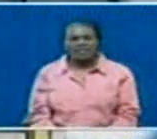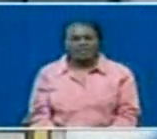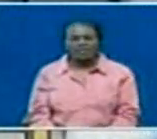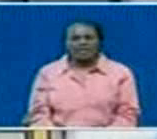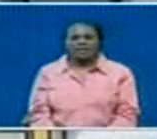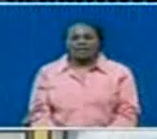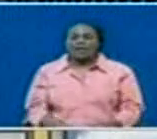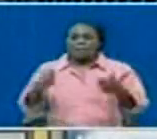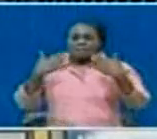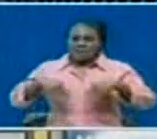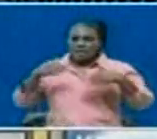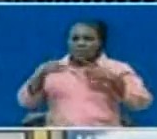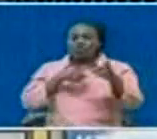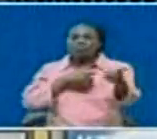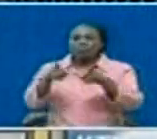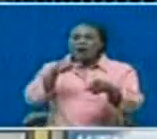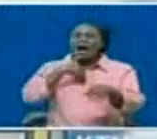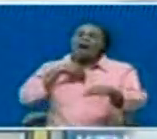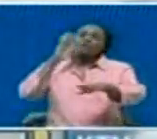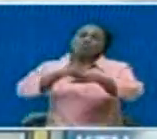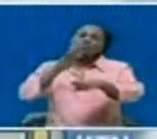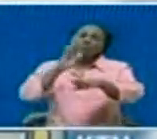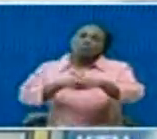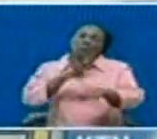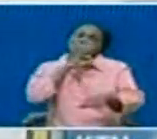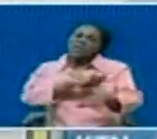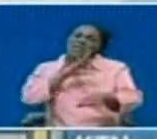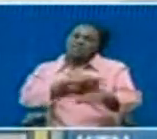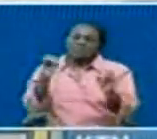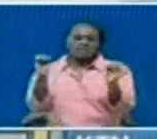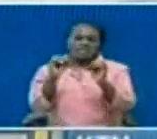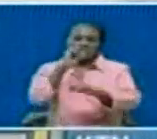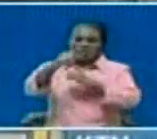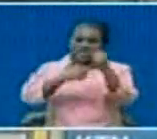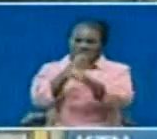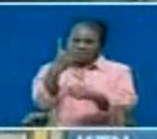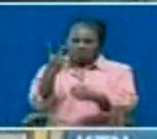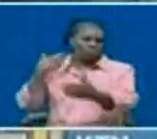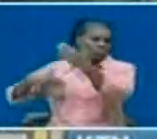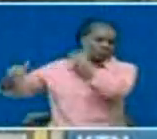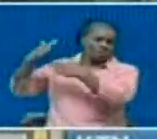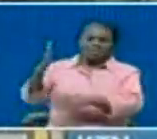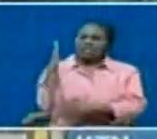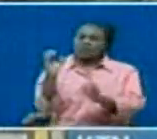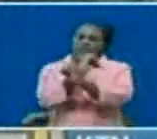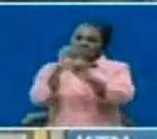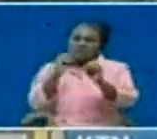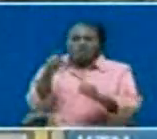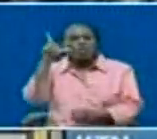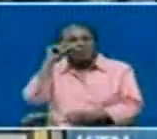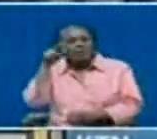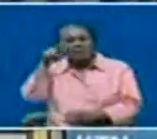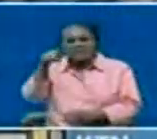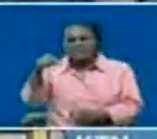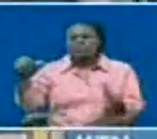Players in the tourism sector have had nothing good to write home about over the last 2 years. Rising cases of insecurity at the coast are further